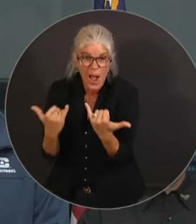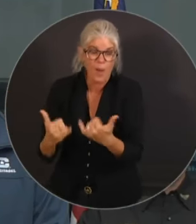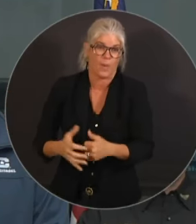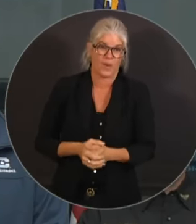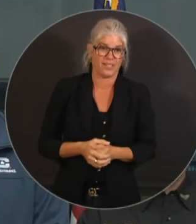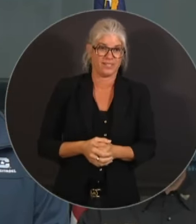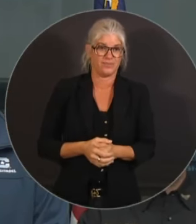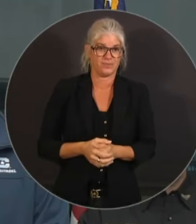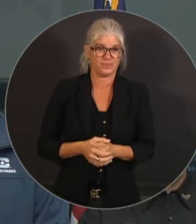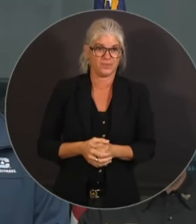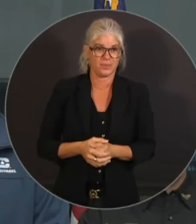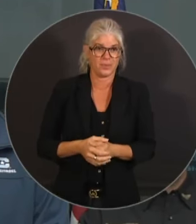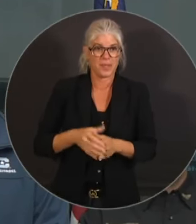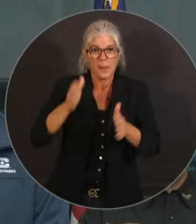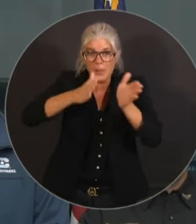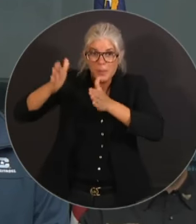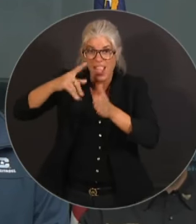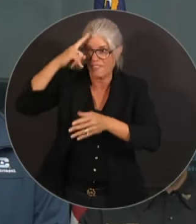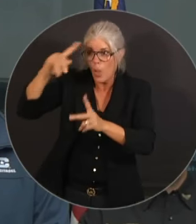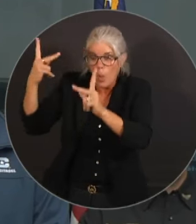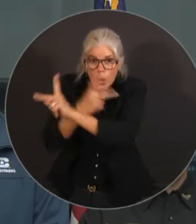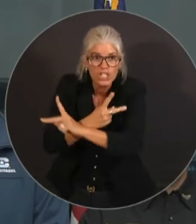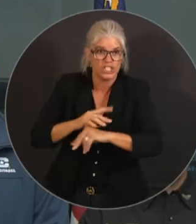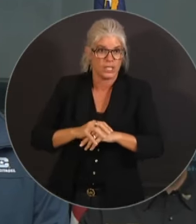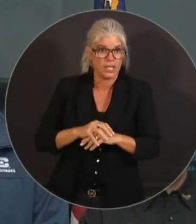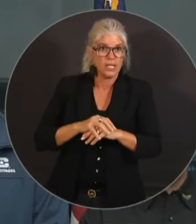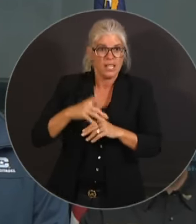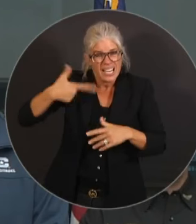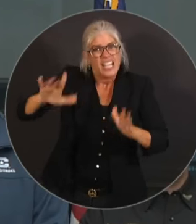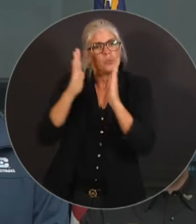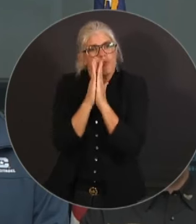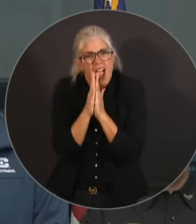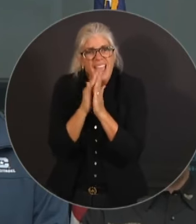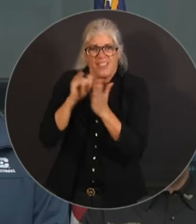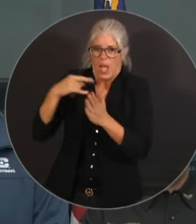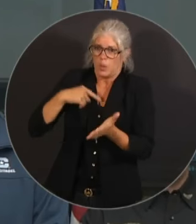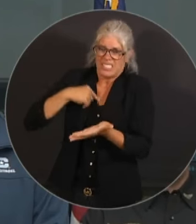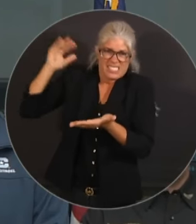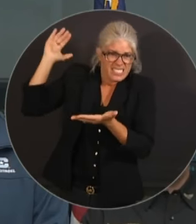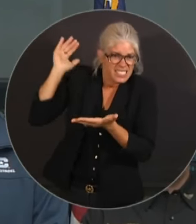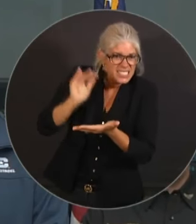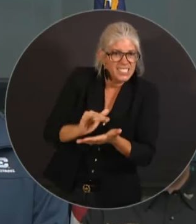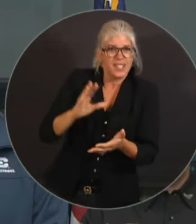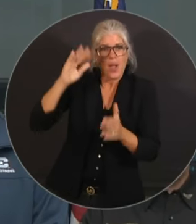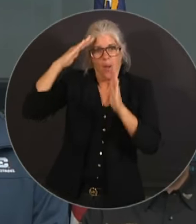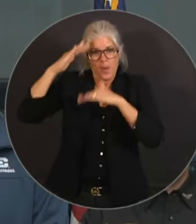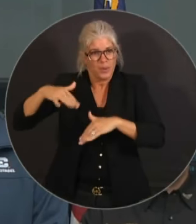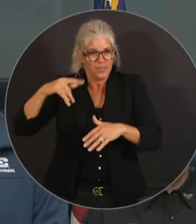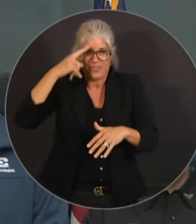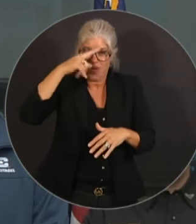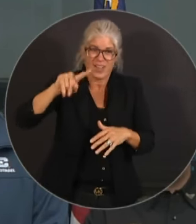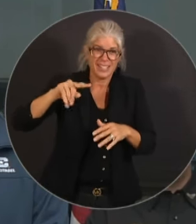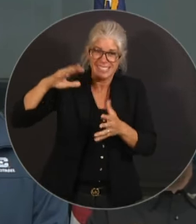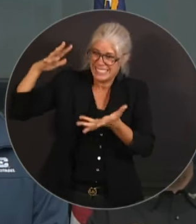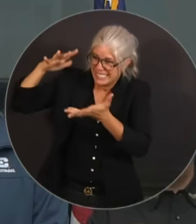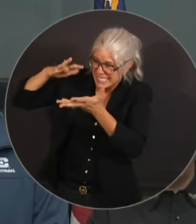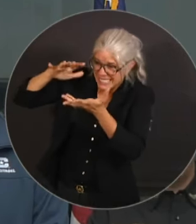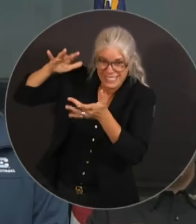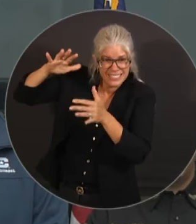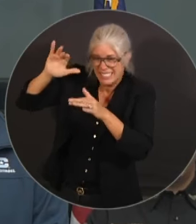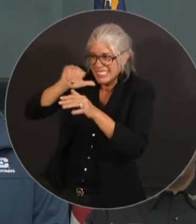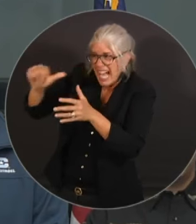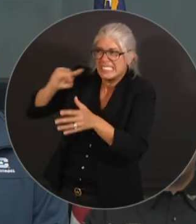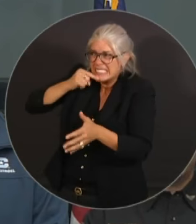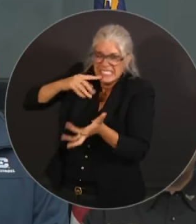Let's prepare for the worst, and let's pray that we get a weakening and hope for the least amount of damage as possible. But we must